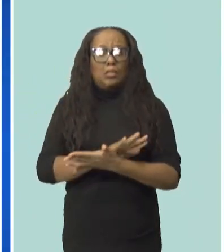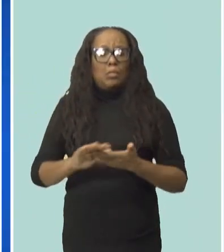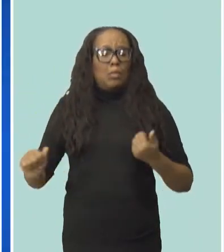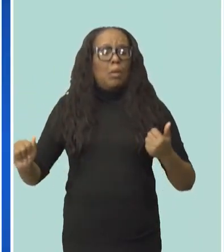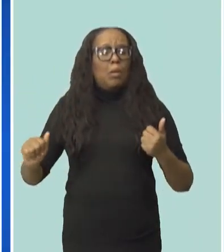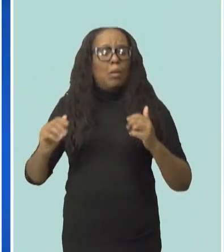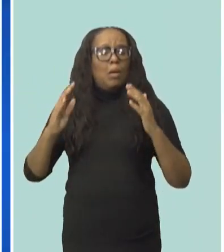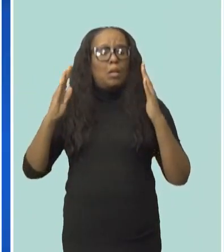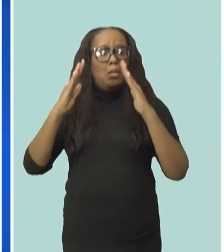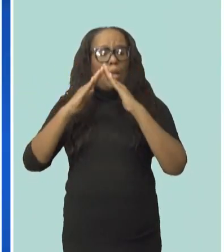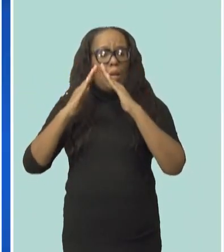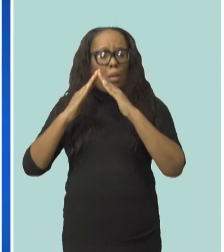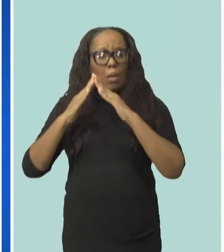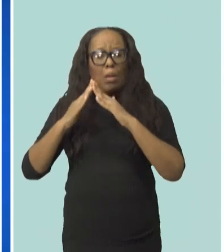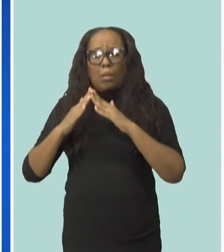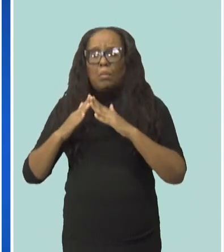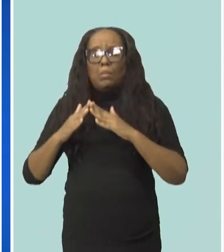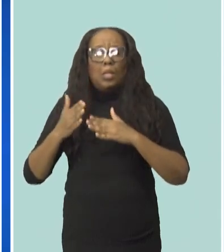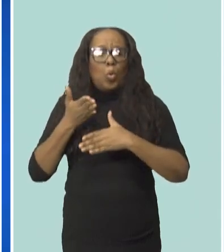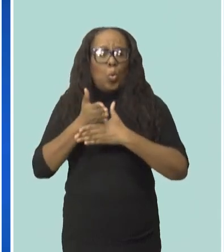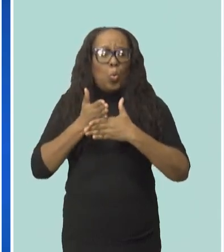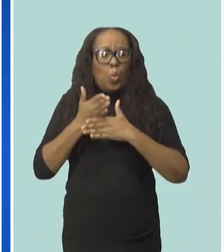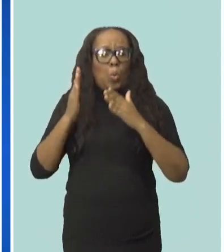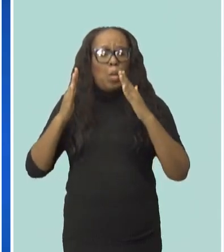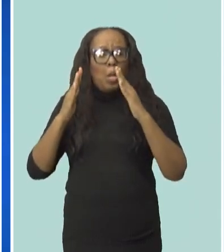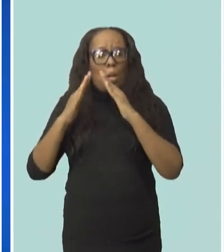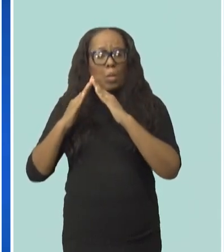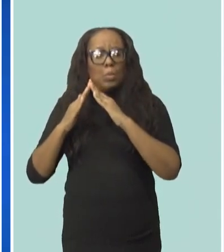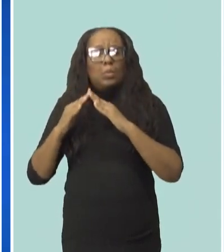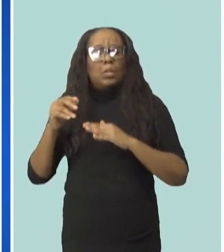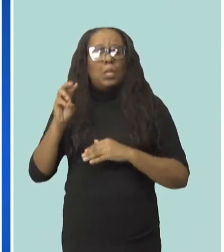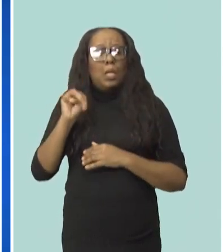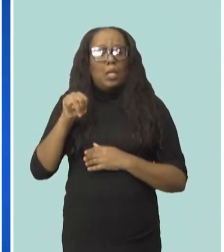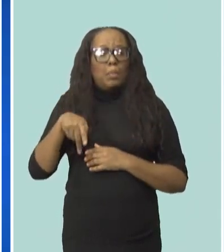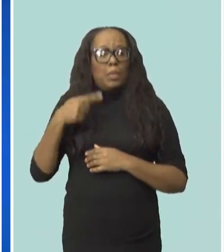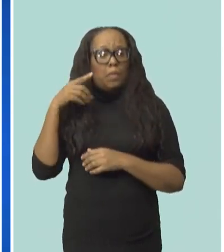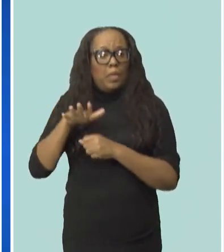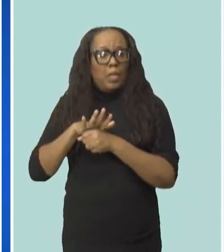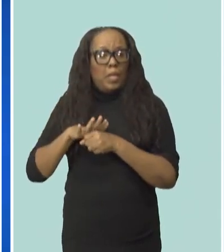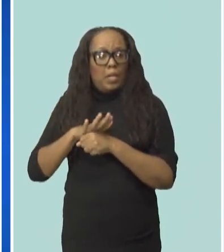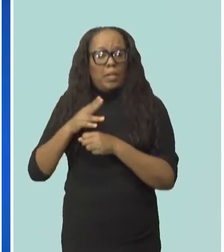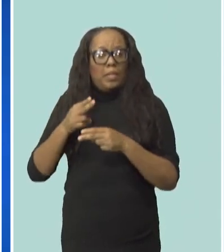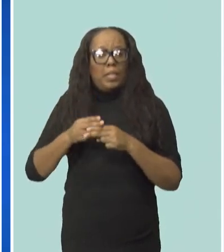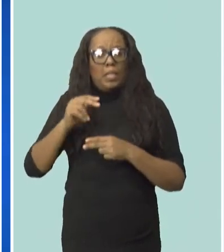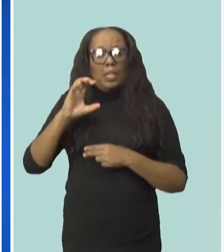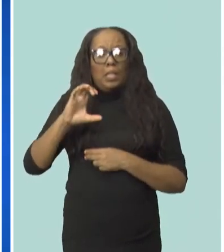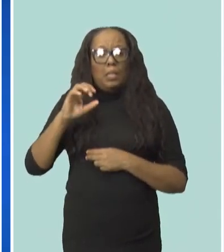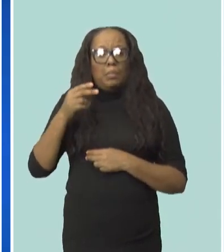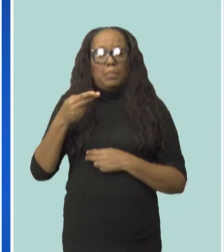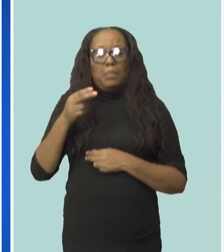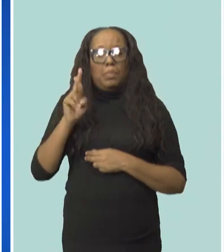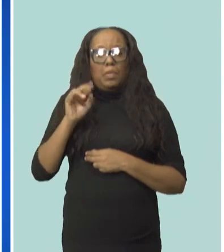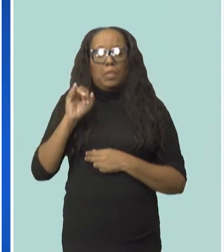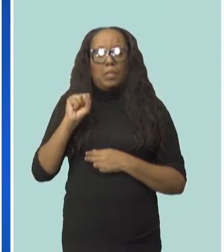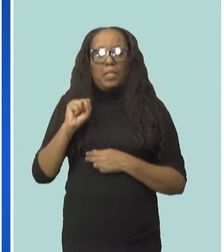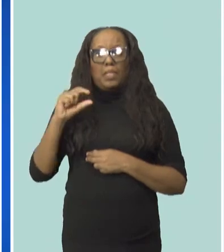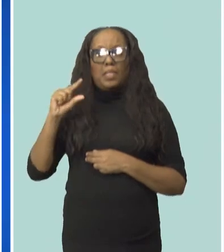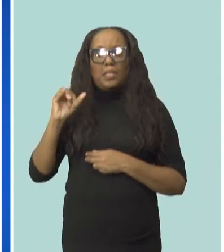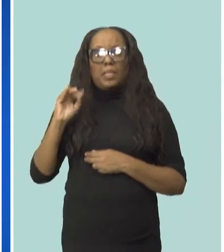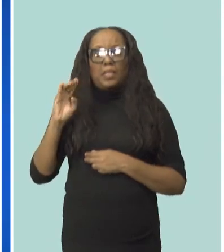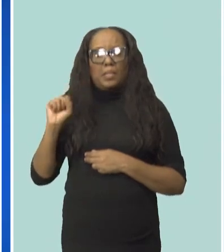wooden structure. Member of Parliament for St. Michael West, Chris Gibbs, says this follows 3 houses being destroyed recently in